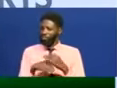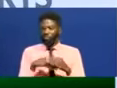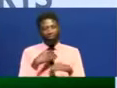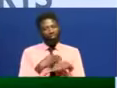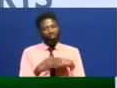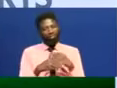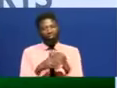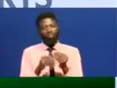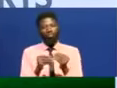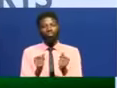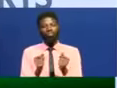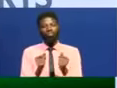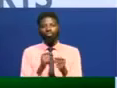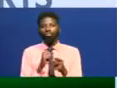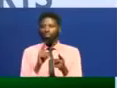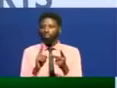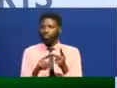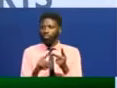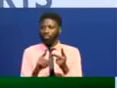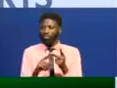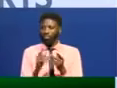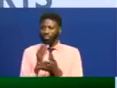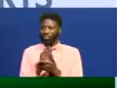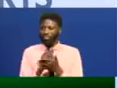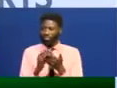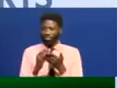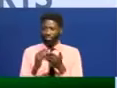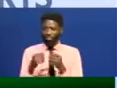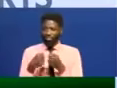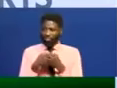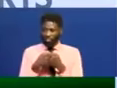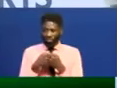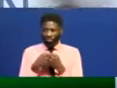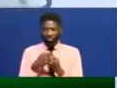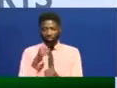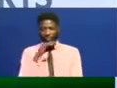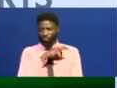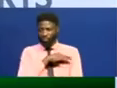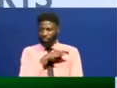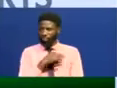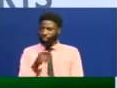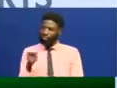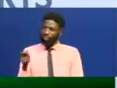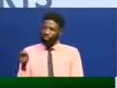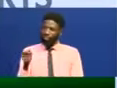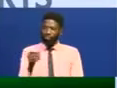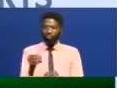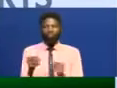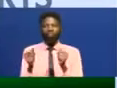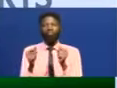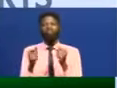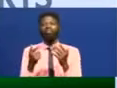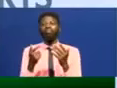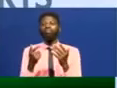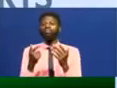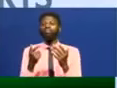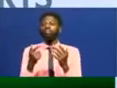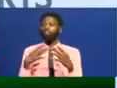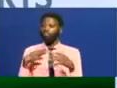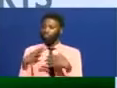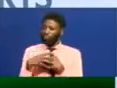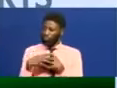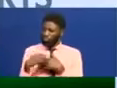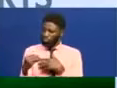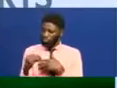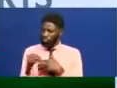fix outstanding issues around royalties, around plagiarism,